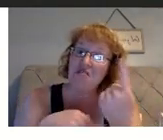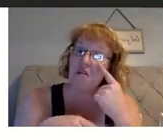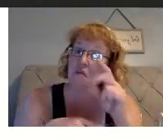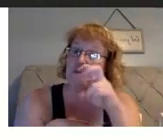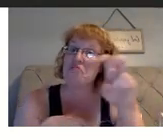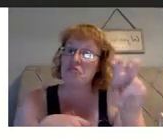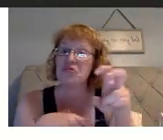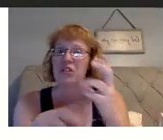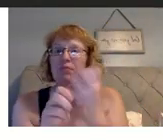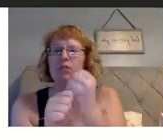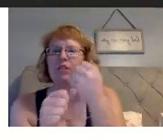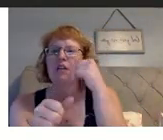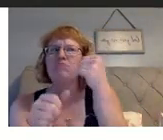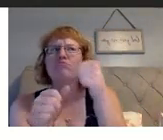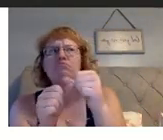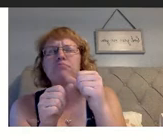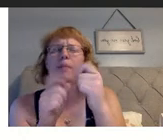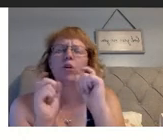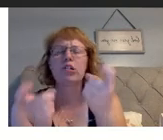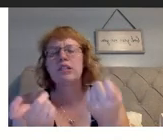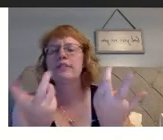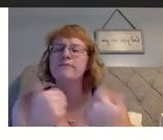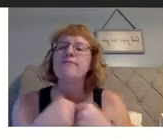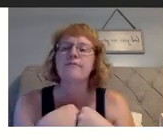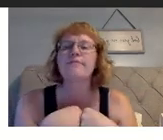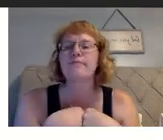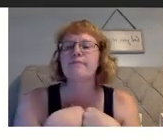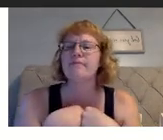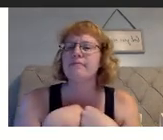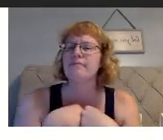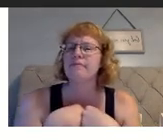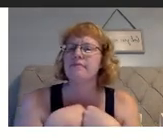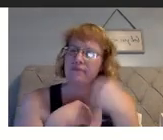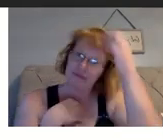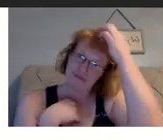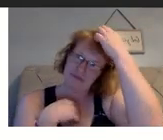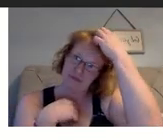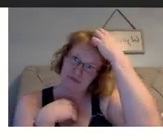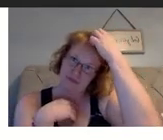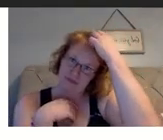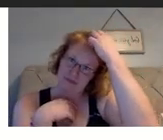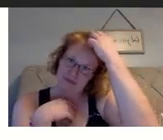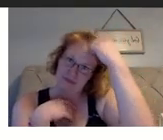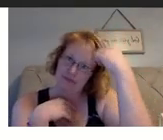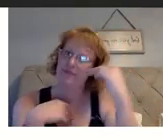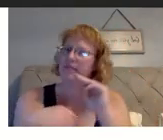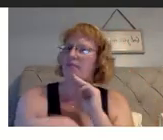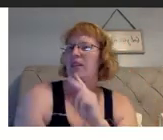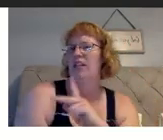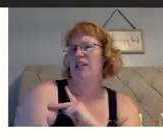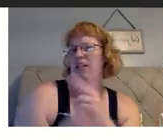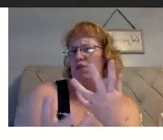so you have a souvenir. Okay. What did Miss Kinder want?